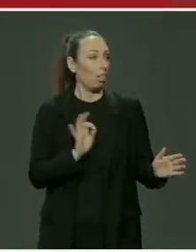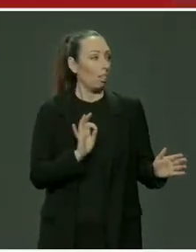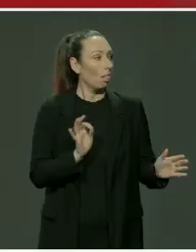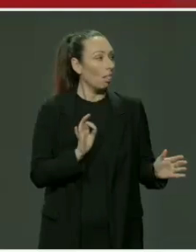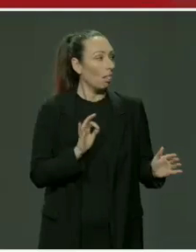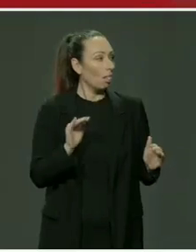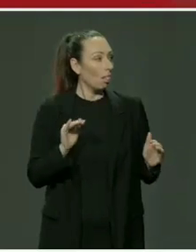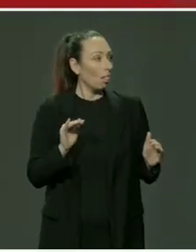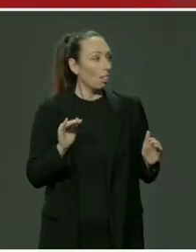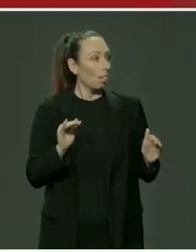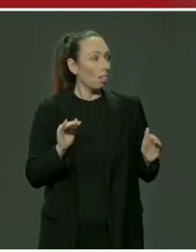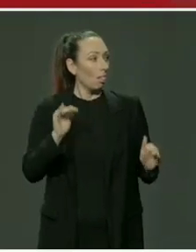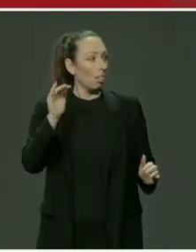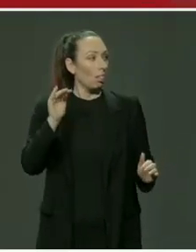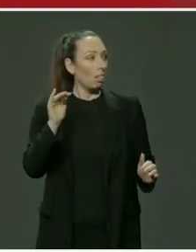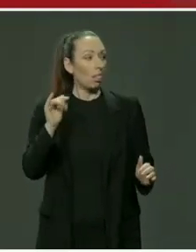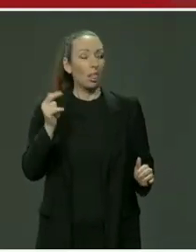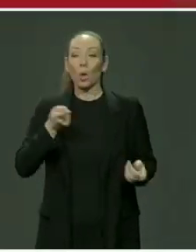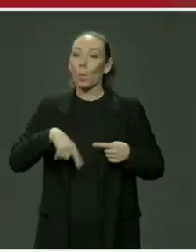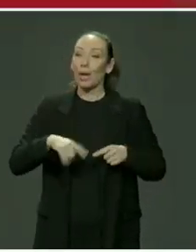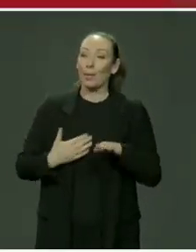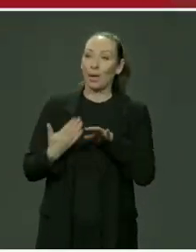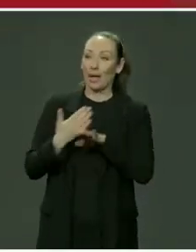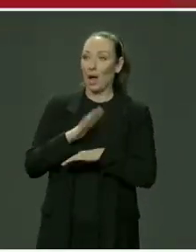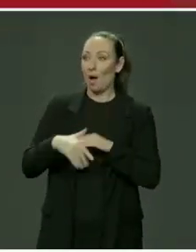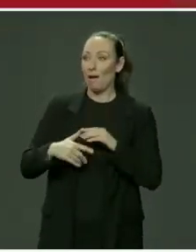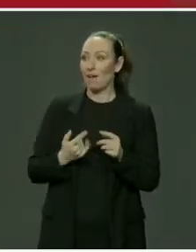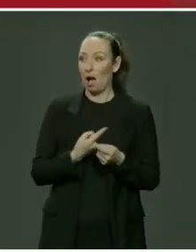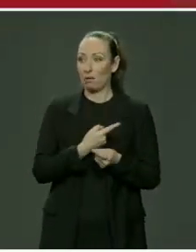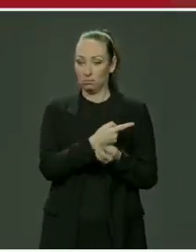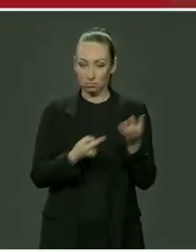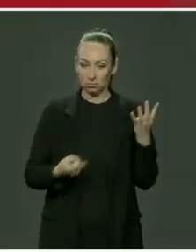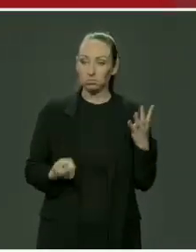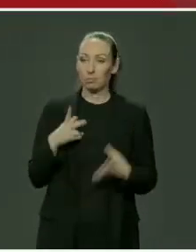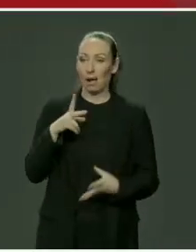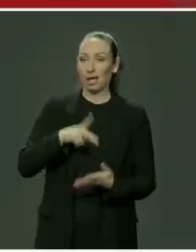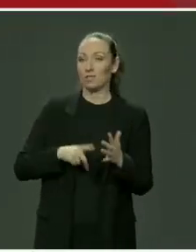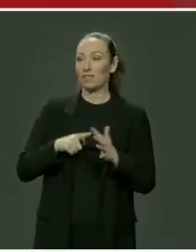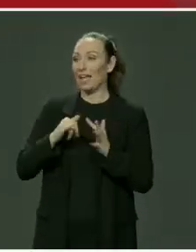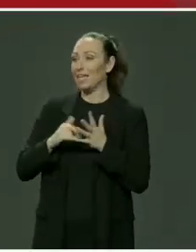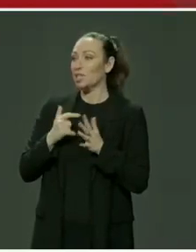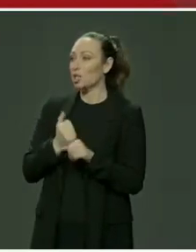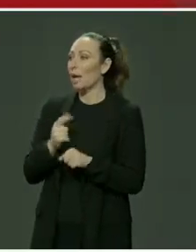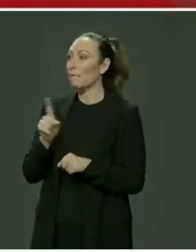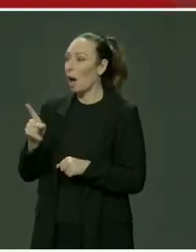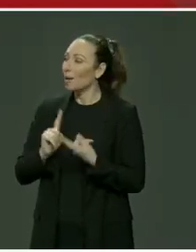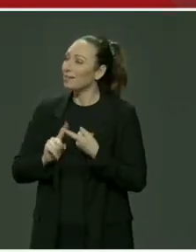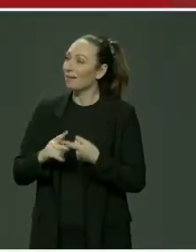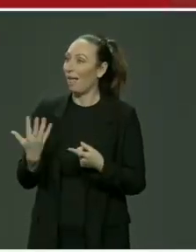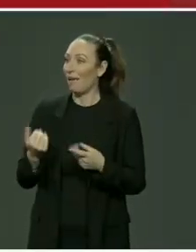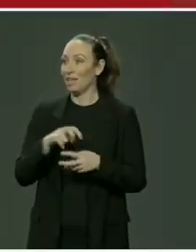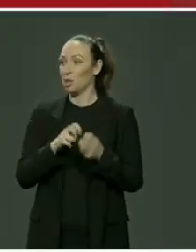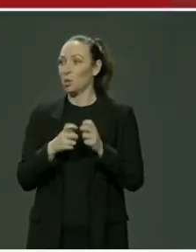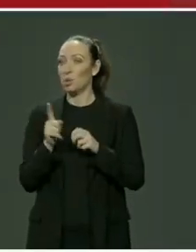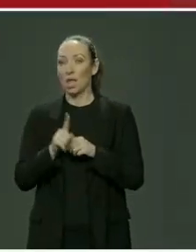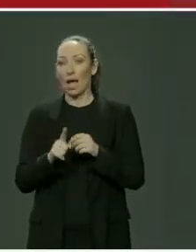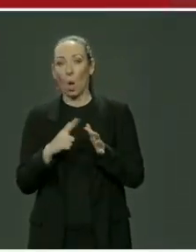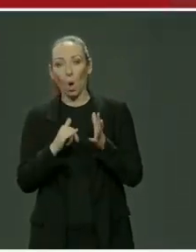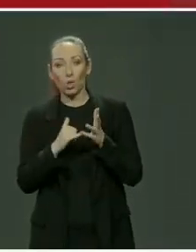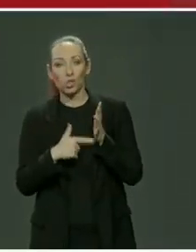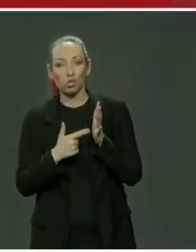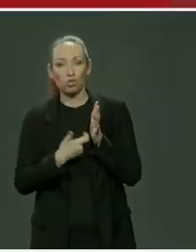aspects of ESG, but we're still dealing with issues such as AUSTRAC, such as capital